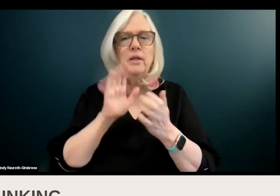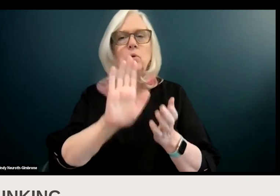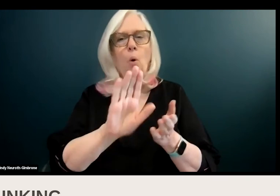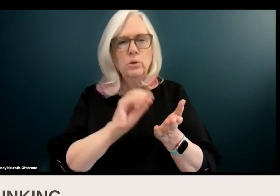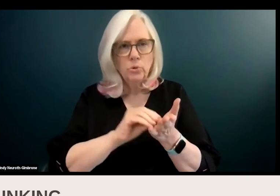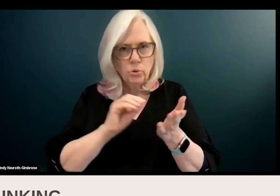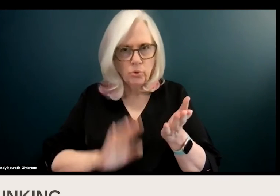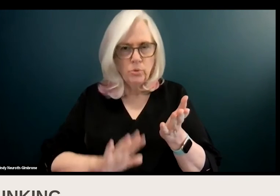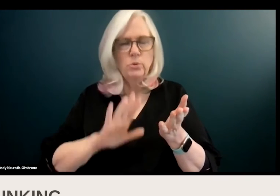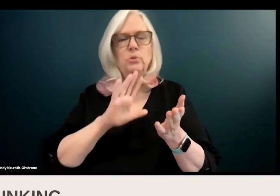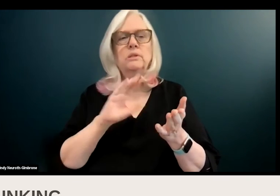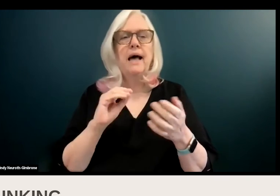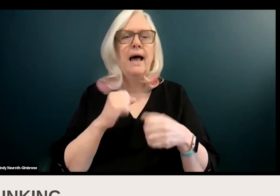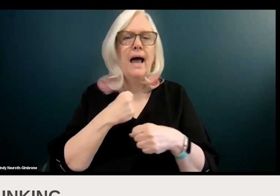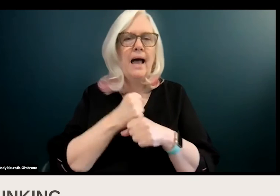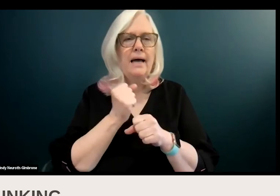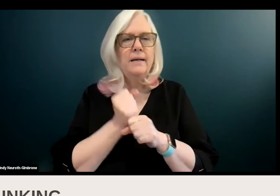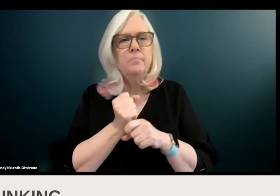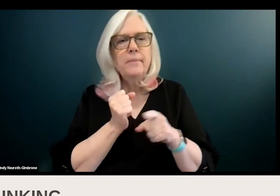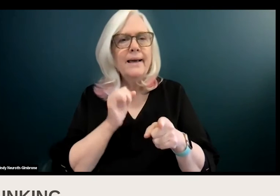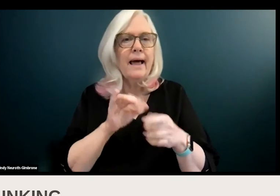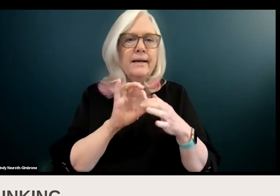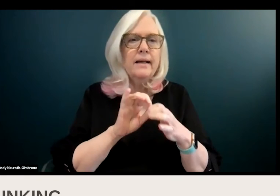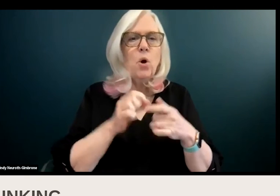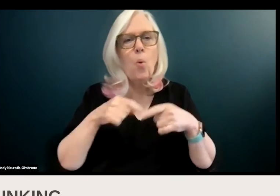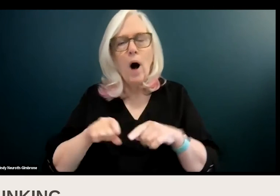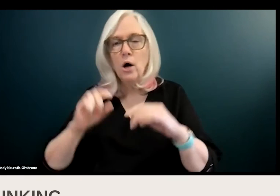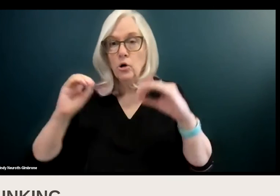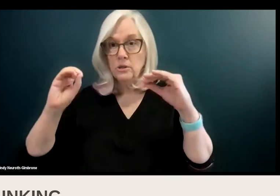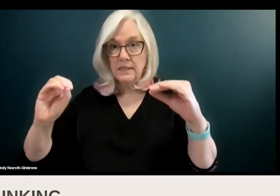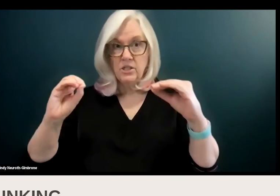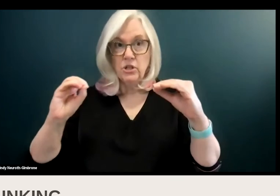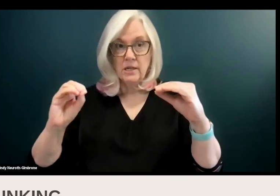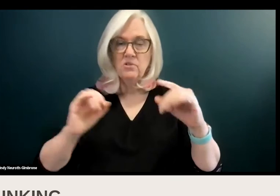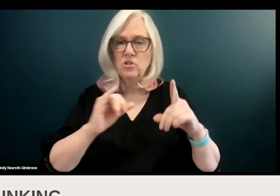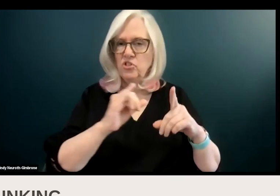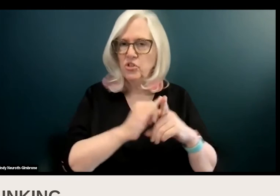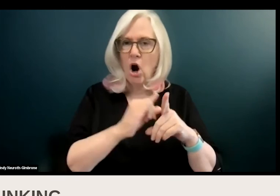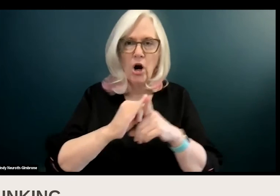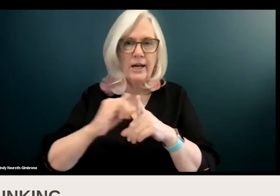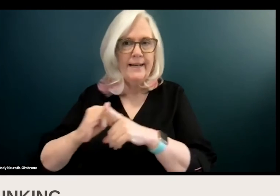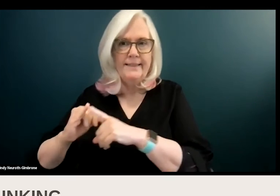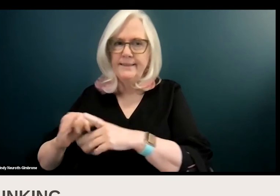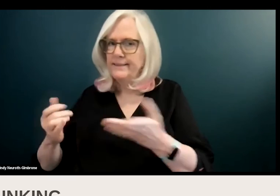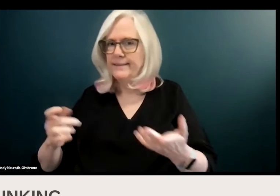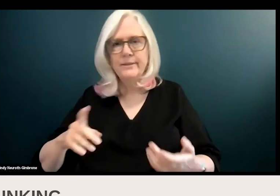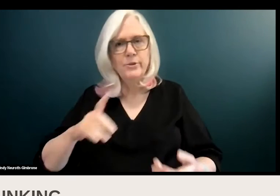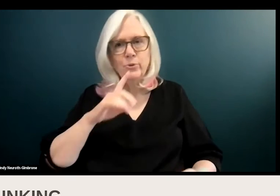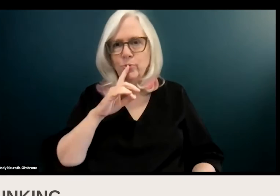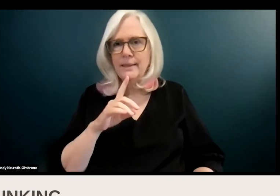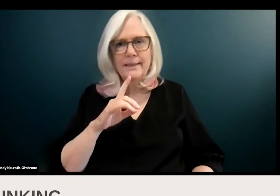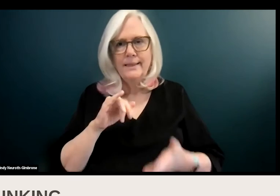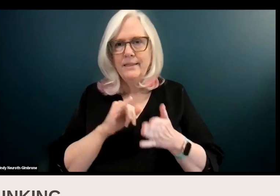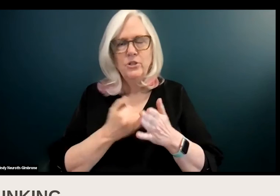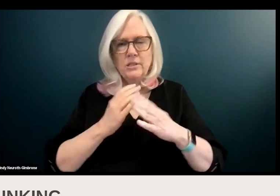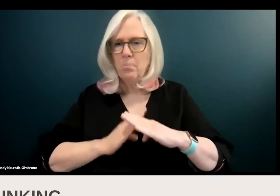them. Relying on library jargon just clouds what we're trying to do. If we talk in this other alien language, it